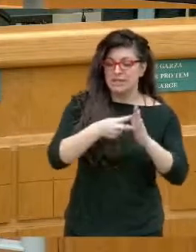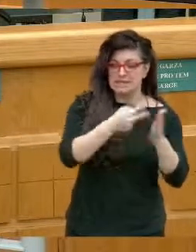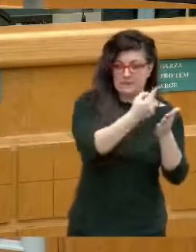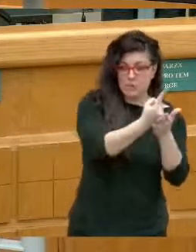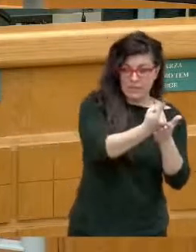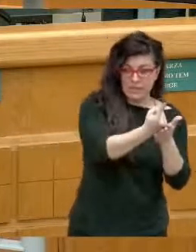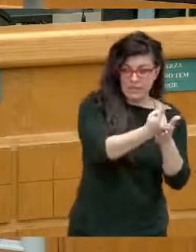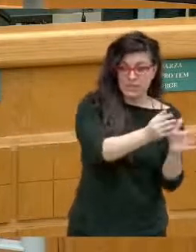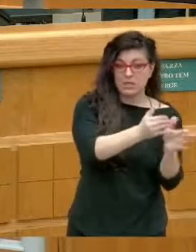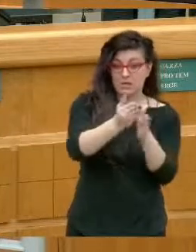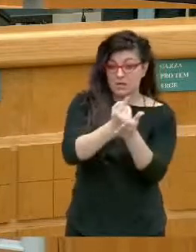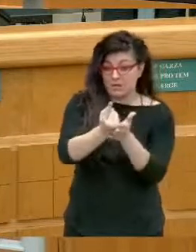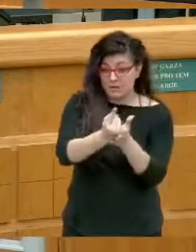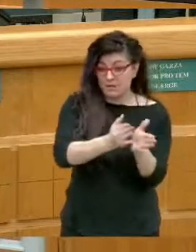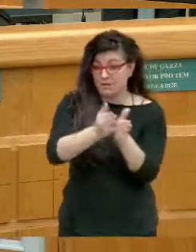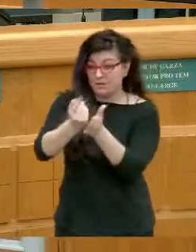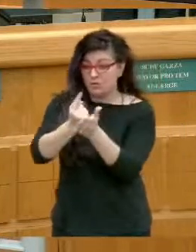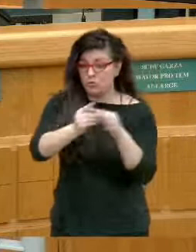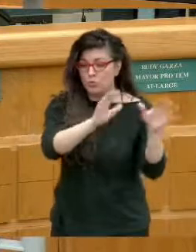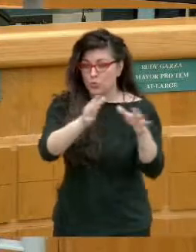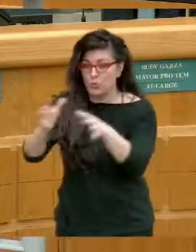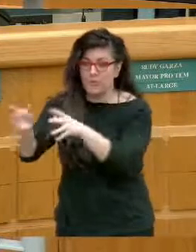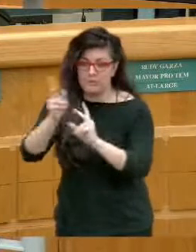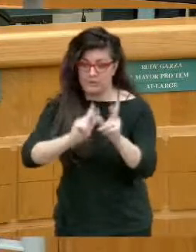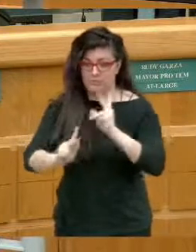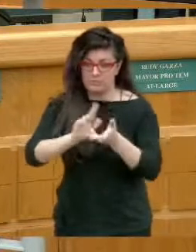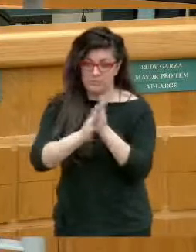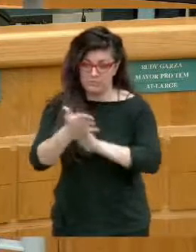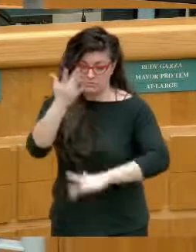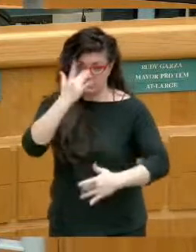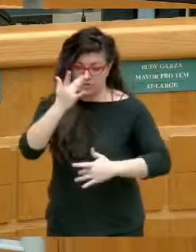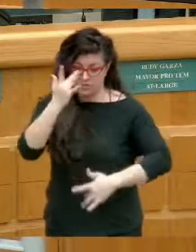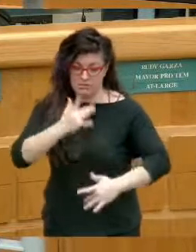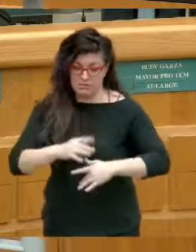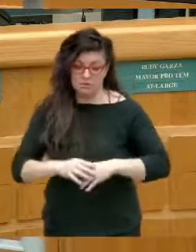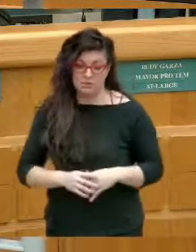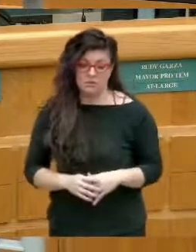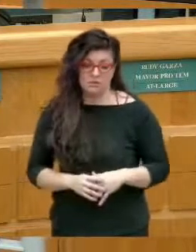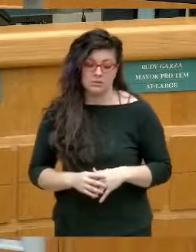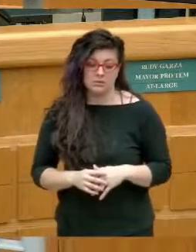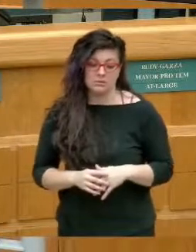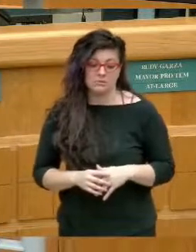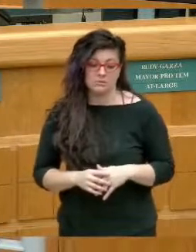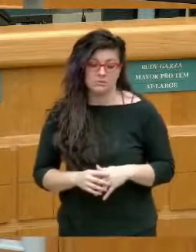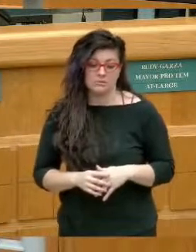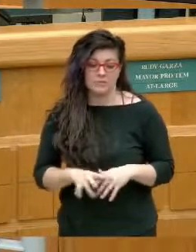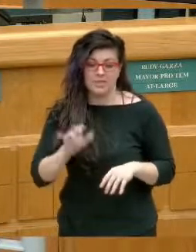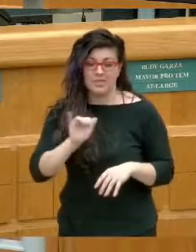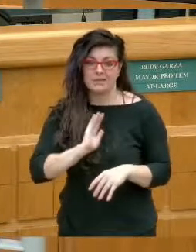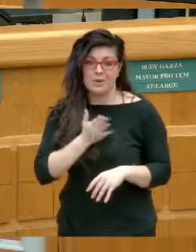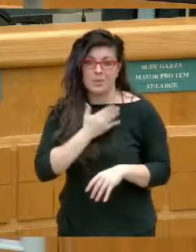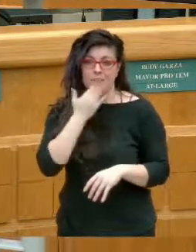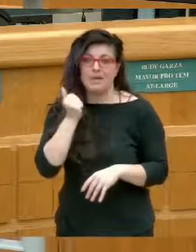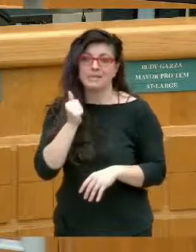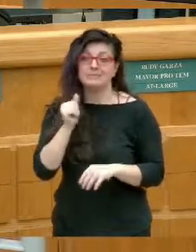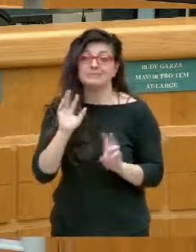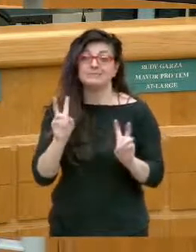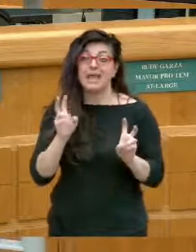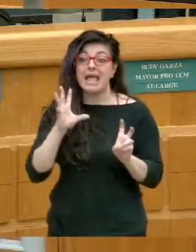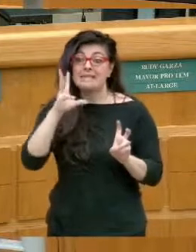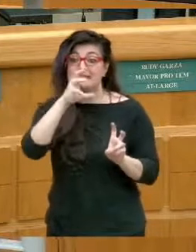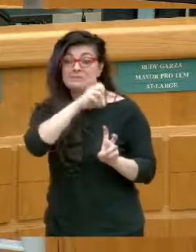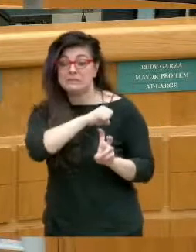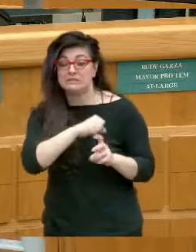and 12 infected in 1 month from the interventions that are in place. And that's our best estimate of it. Now, a